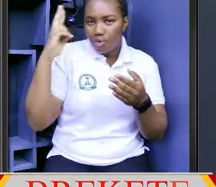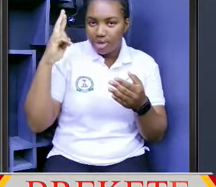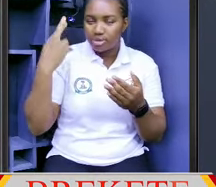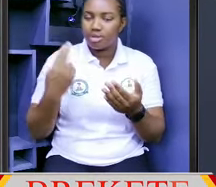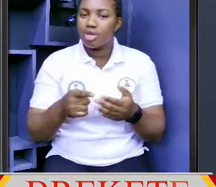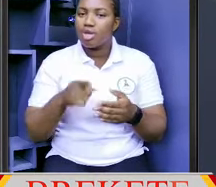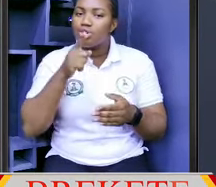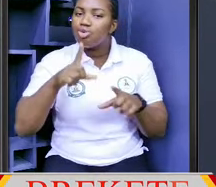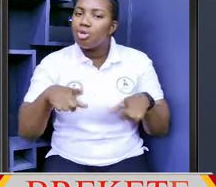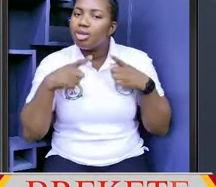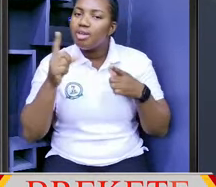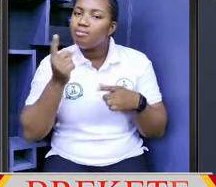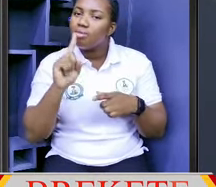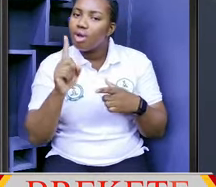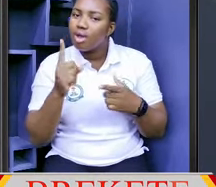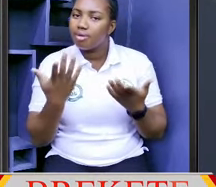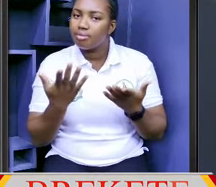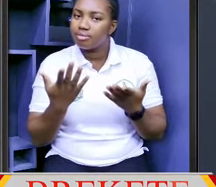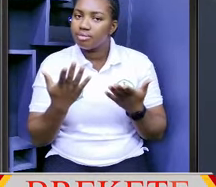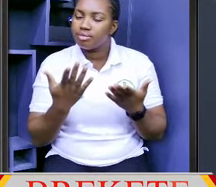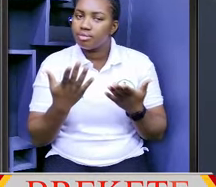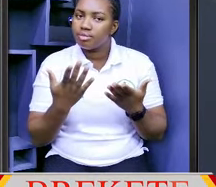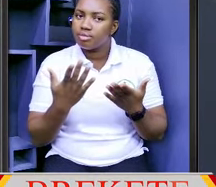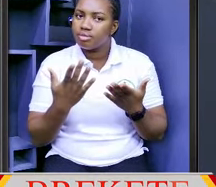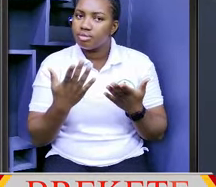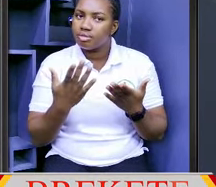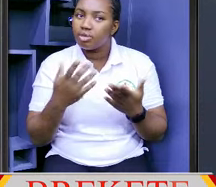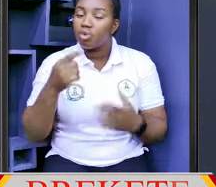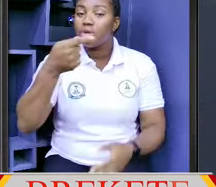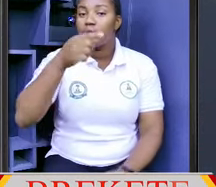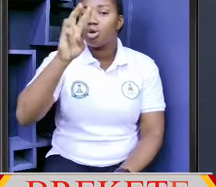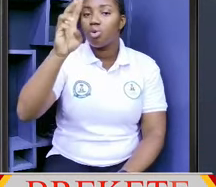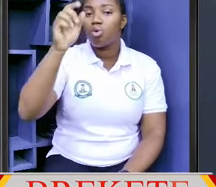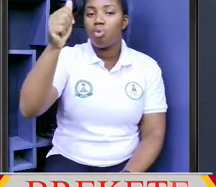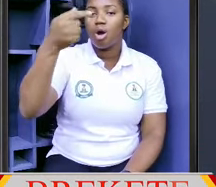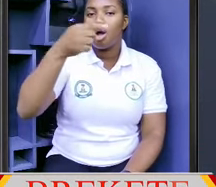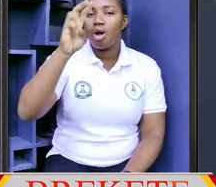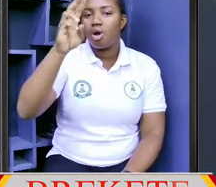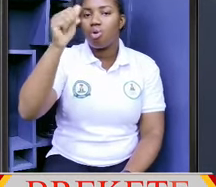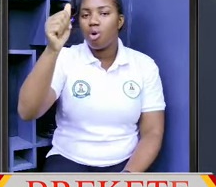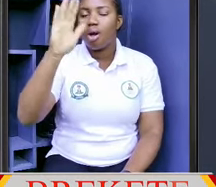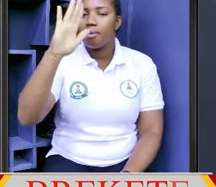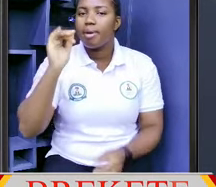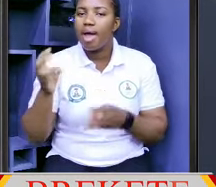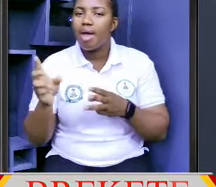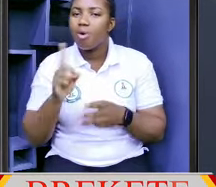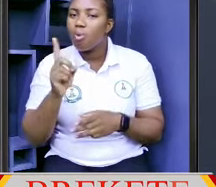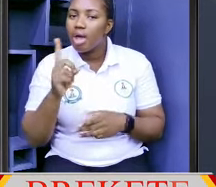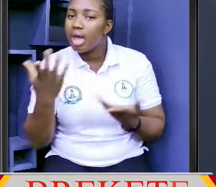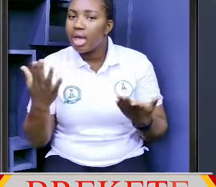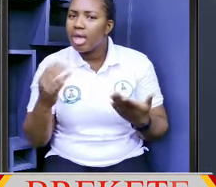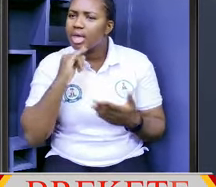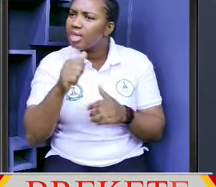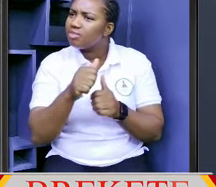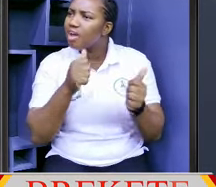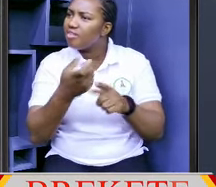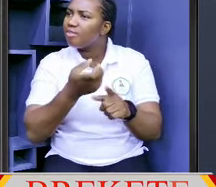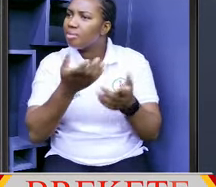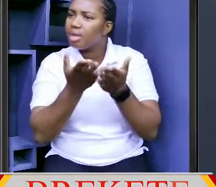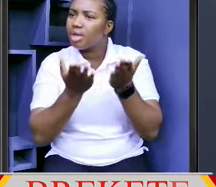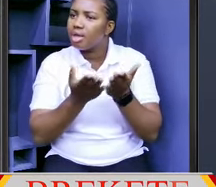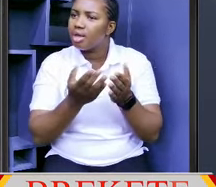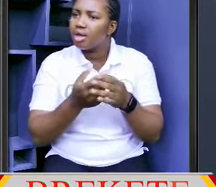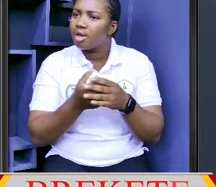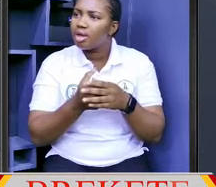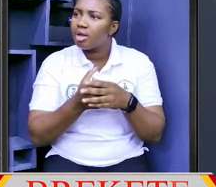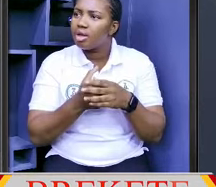You say you dey live where? Gwagwa. Gwagwa. Gwagwa by where? Gwagwa far from here?